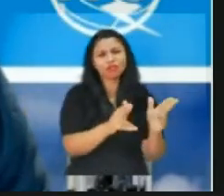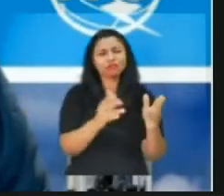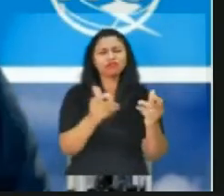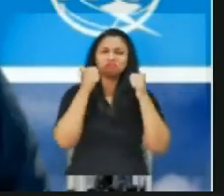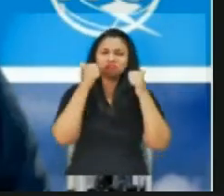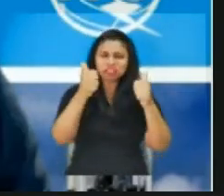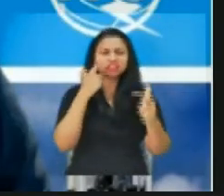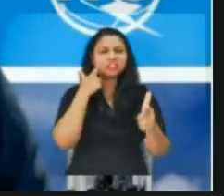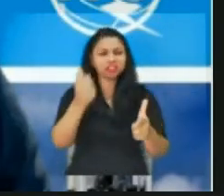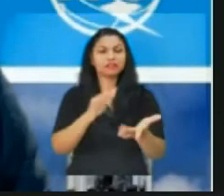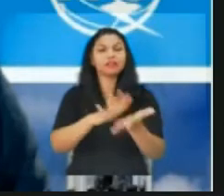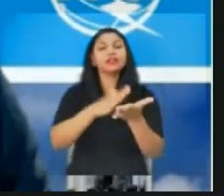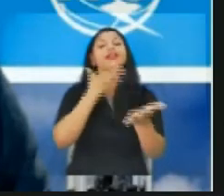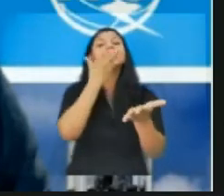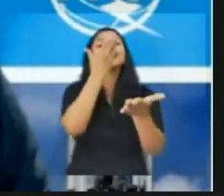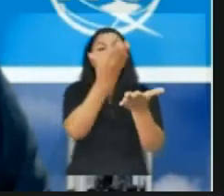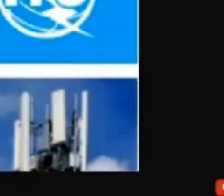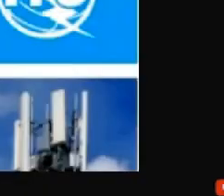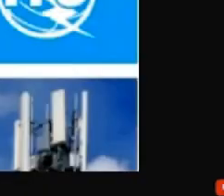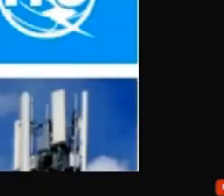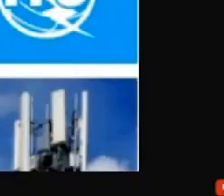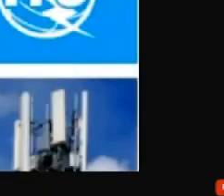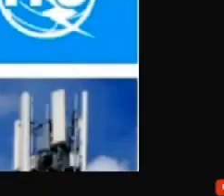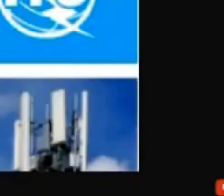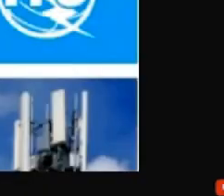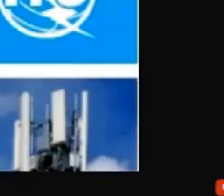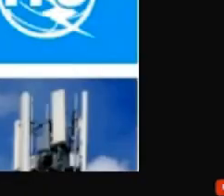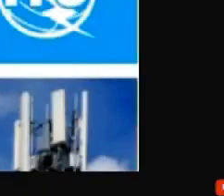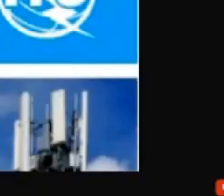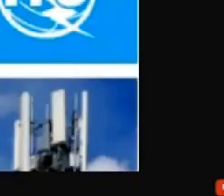best for this conference. Thank you very much.